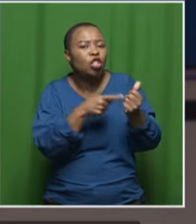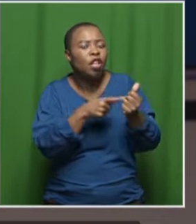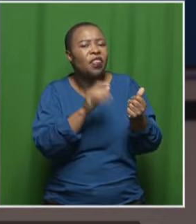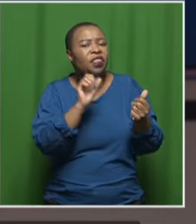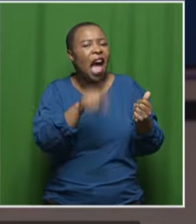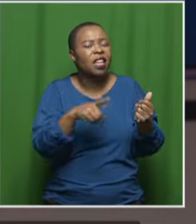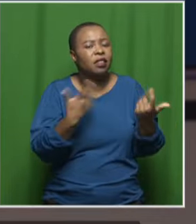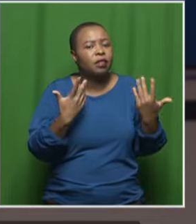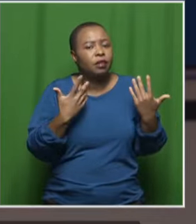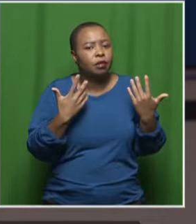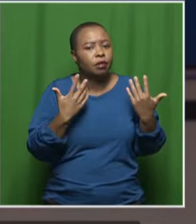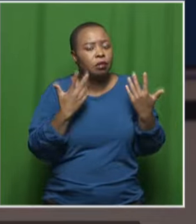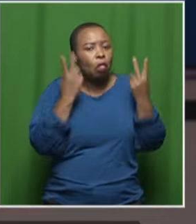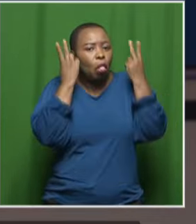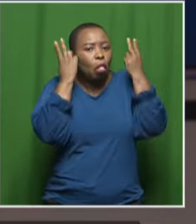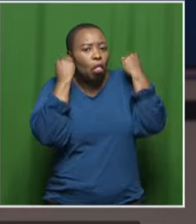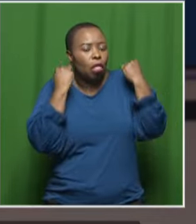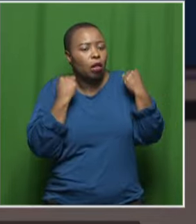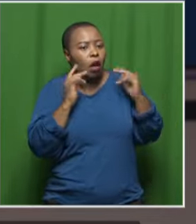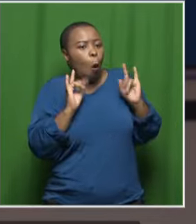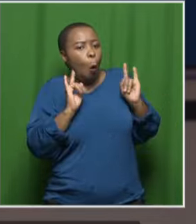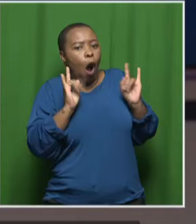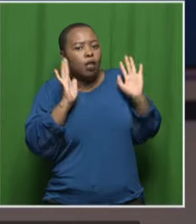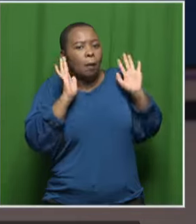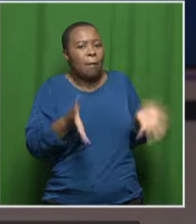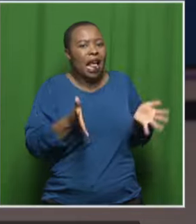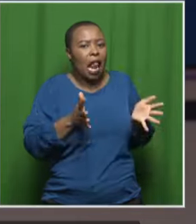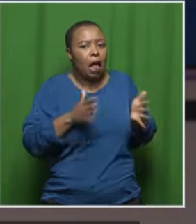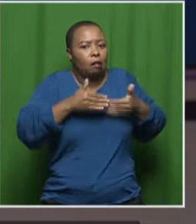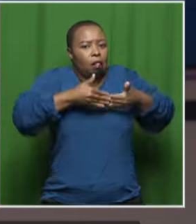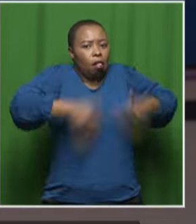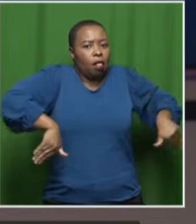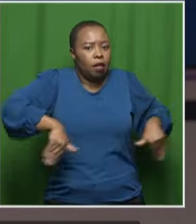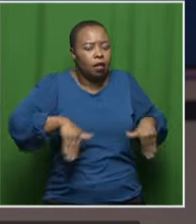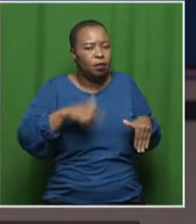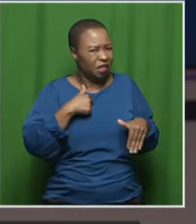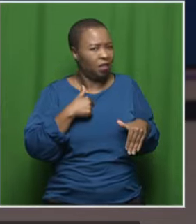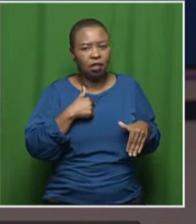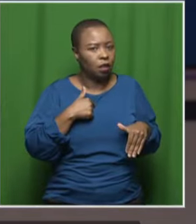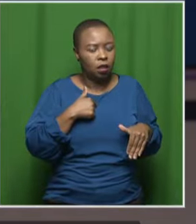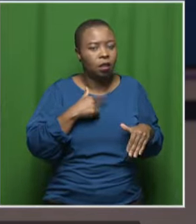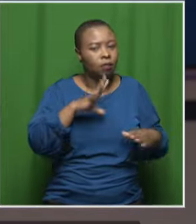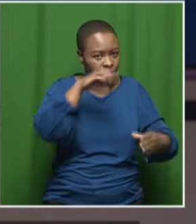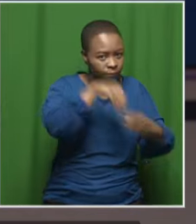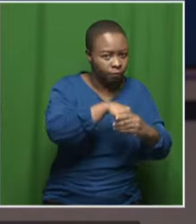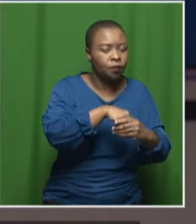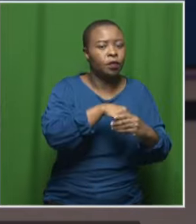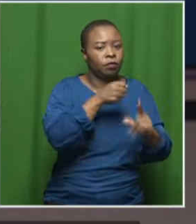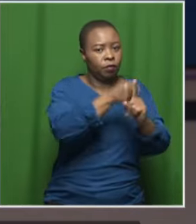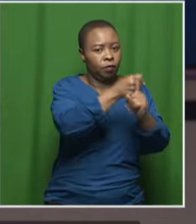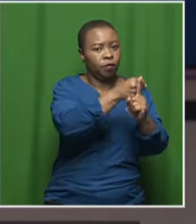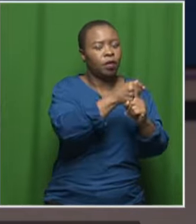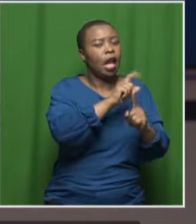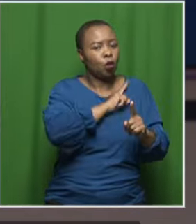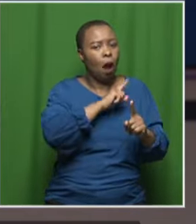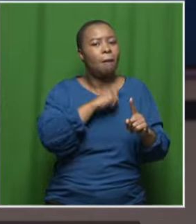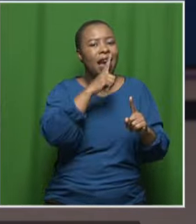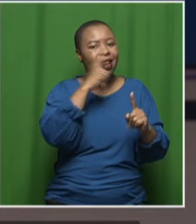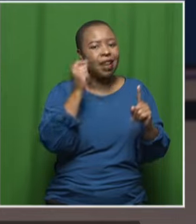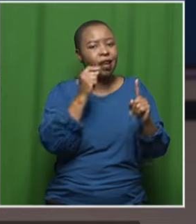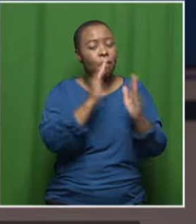standby watcher, if you see what I mean. Which is why I decided to name my book On the Stage of Time. It